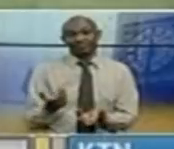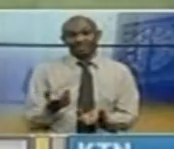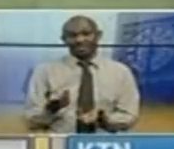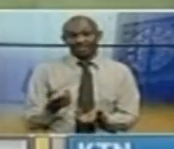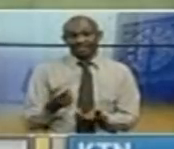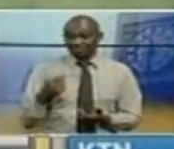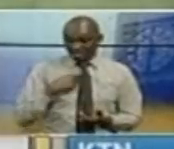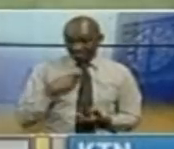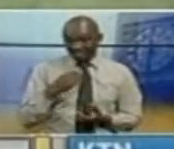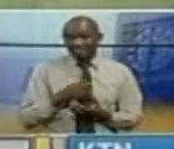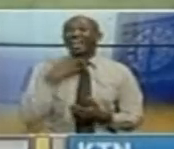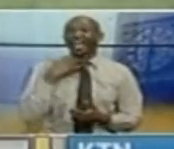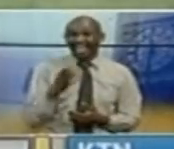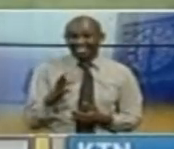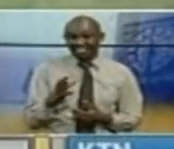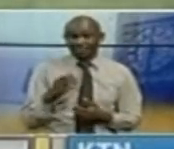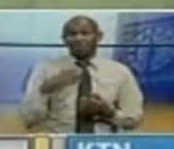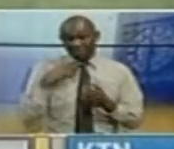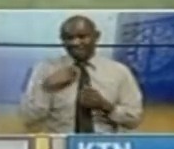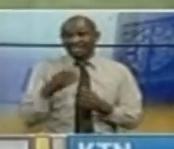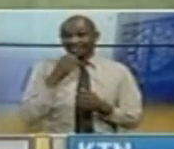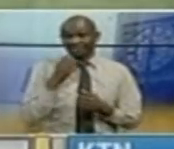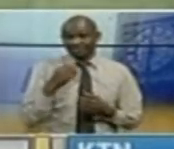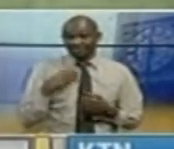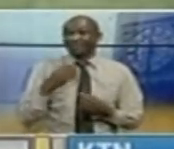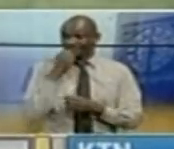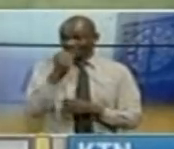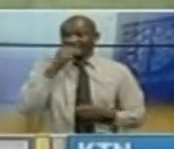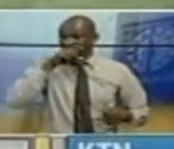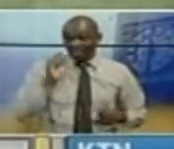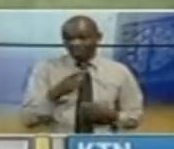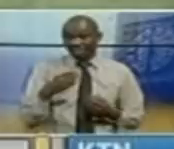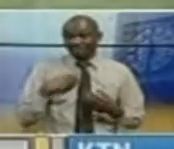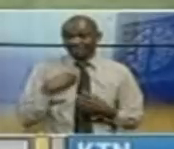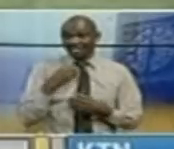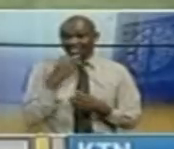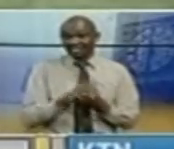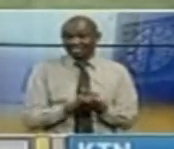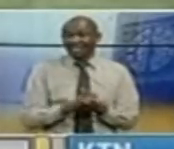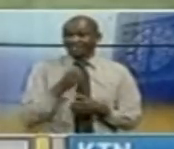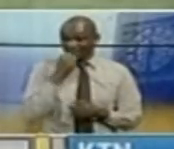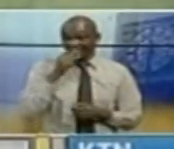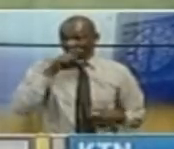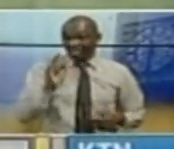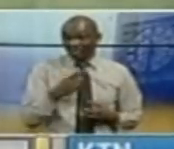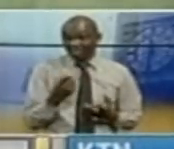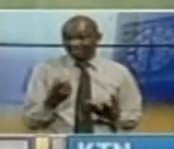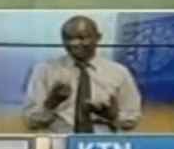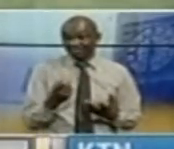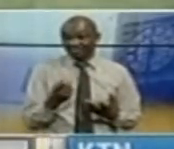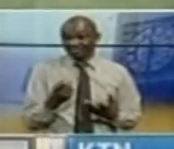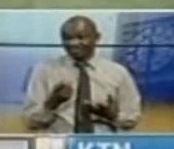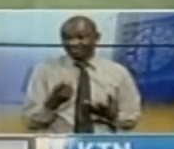I ate 500 million. No, 500,000. I had 500,000. US